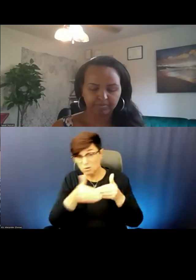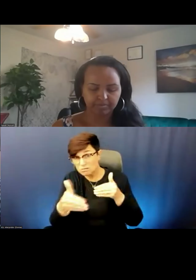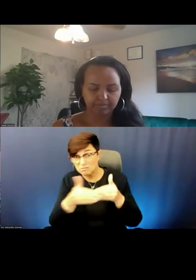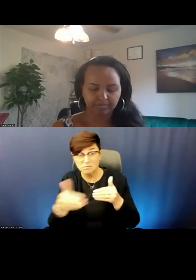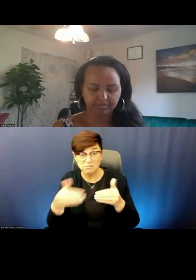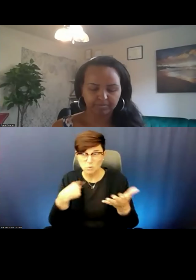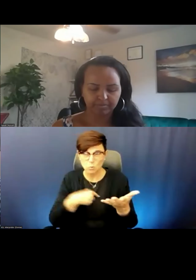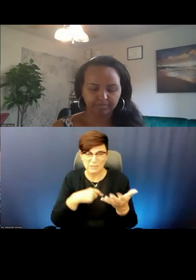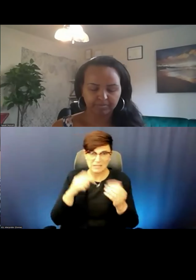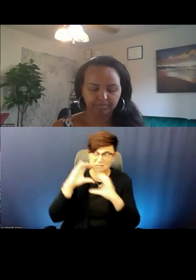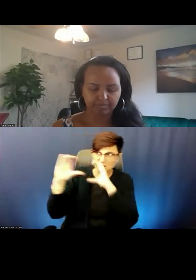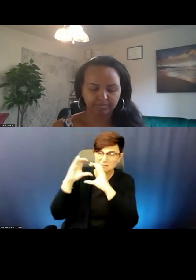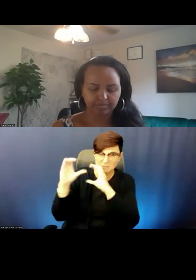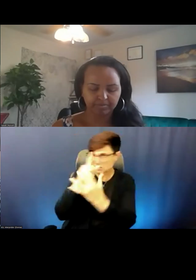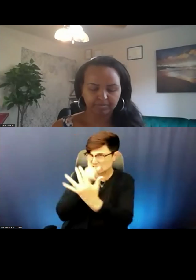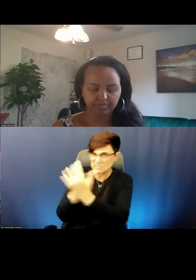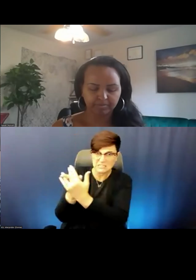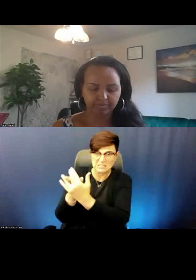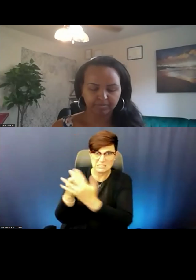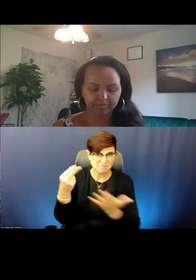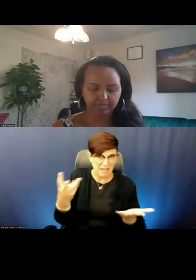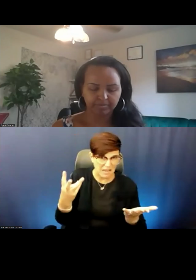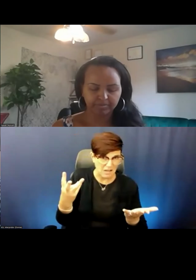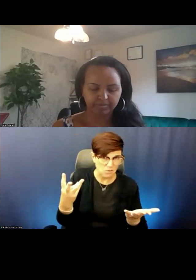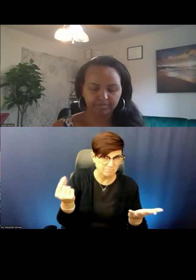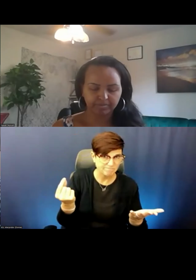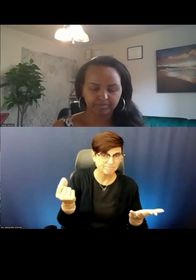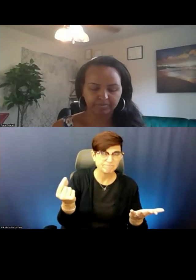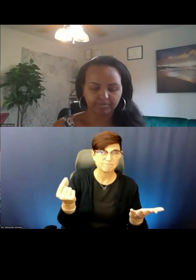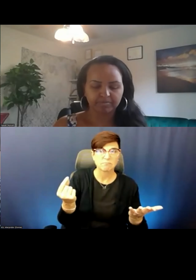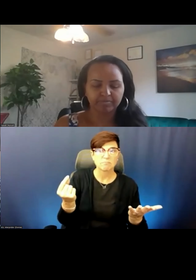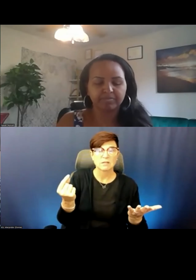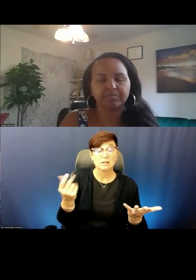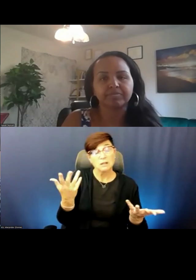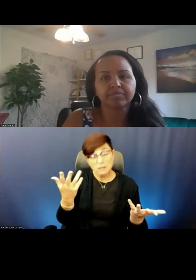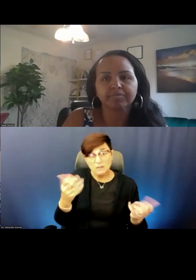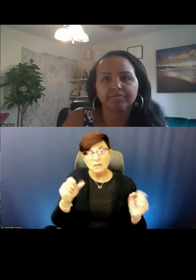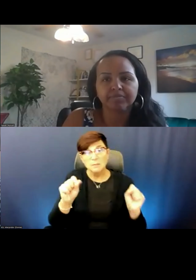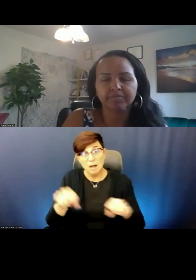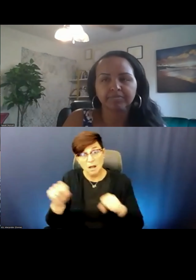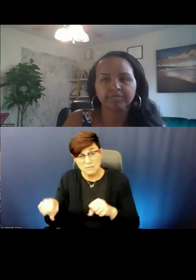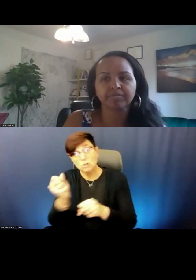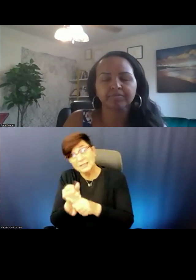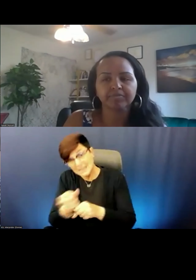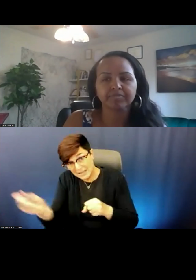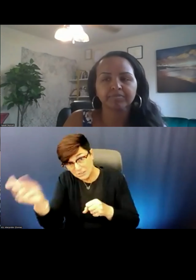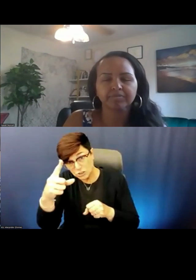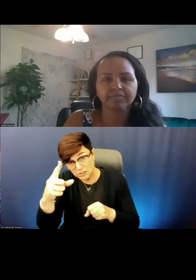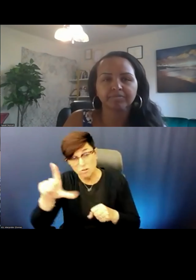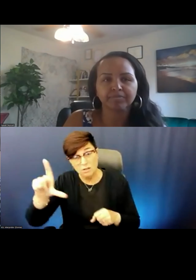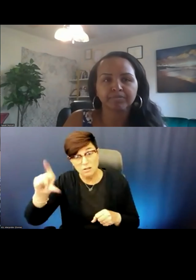sure. But perhaps two things, thinking ahead to next year, when we do have our lobby day, it is